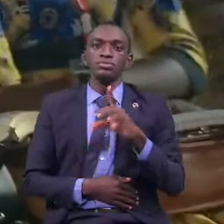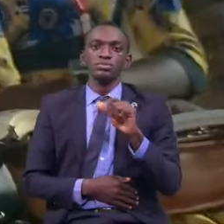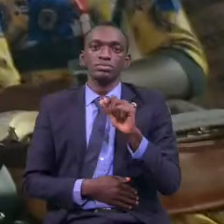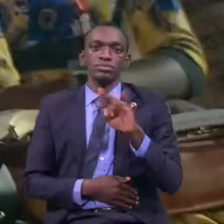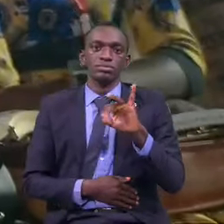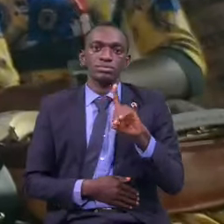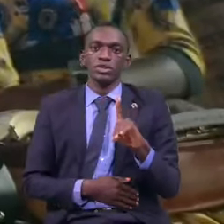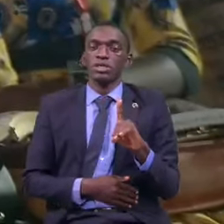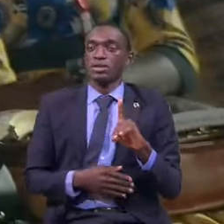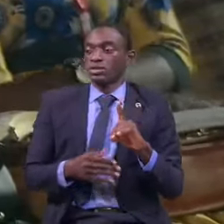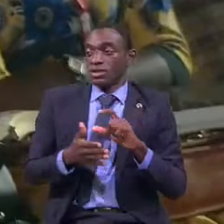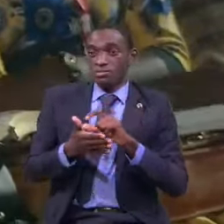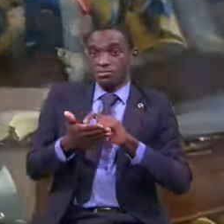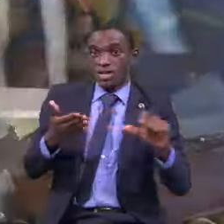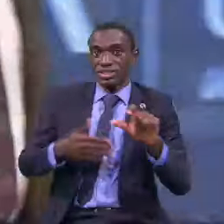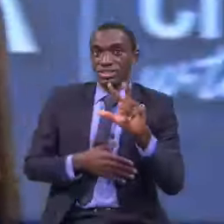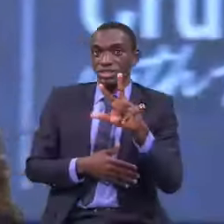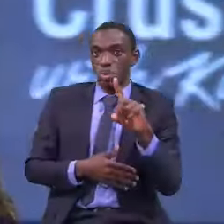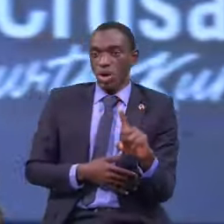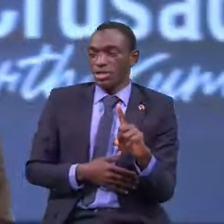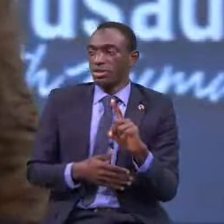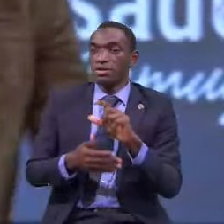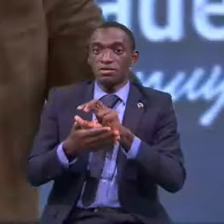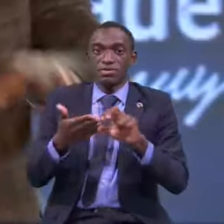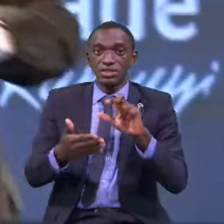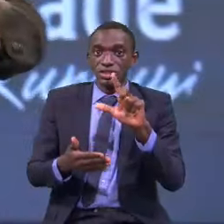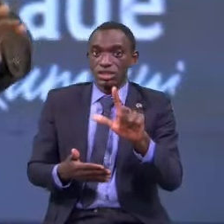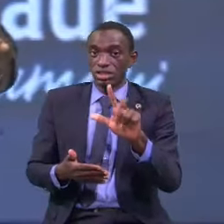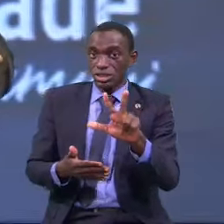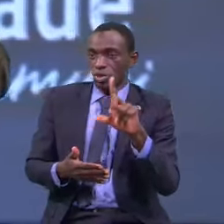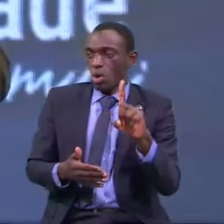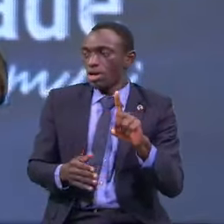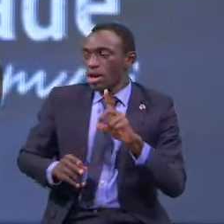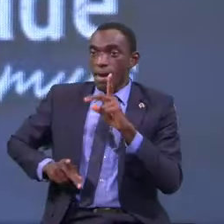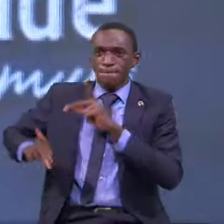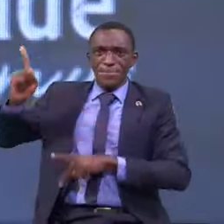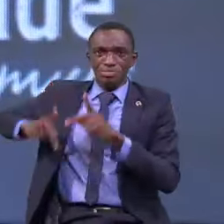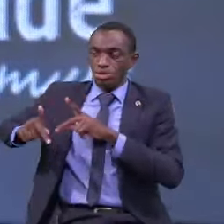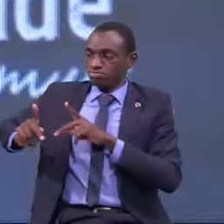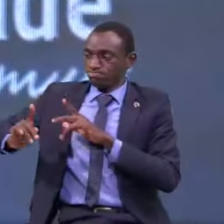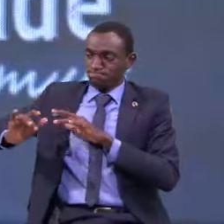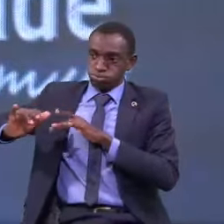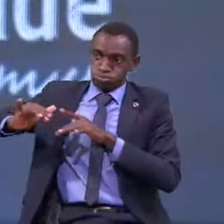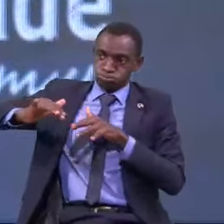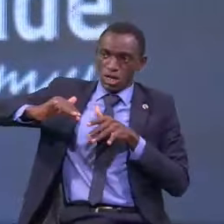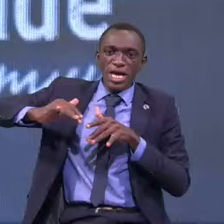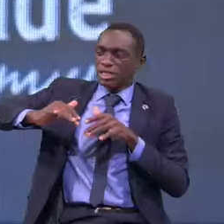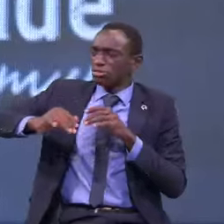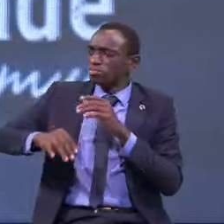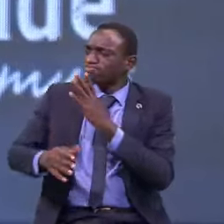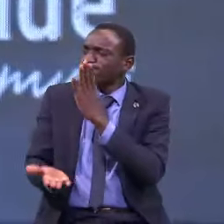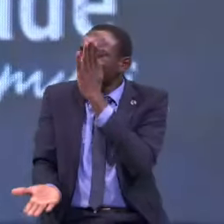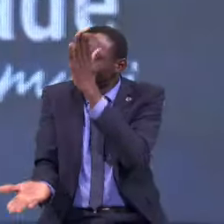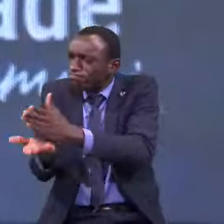Verse 31. In verse 31, and the multitude rebuked them because they